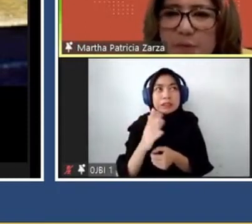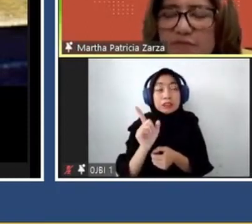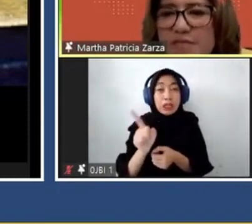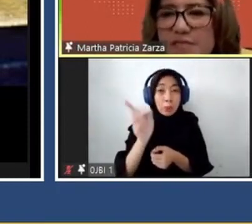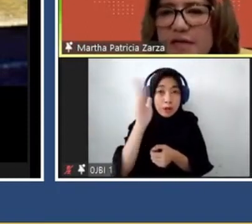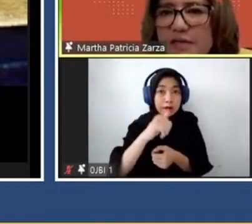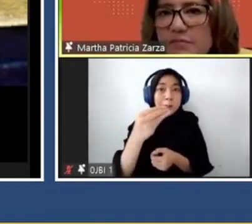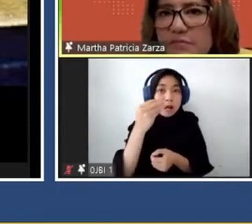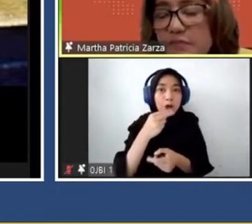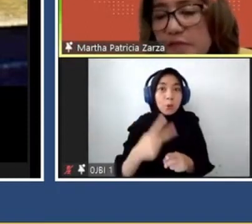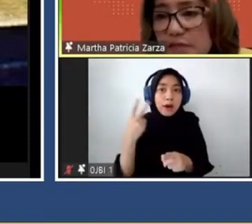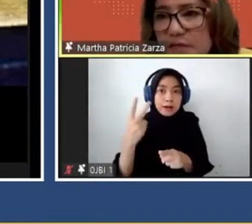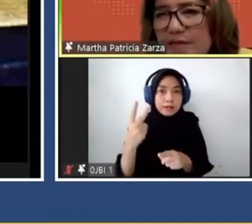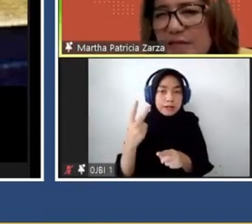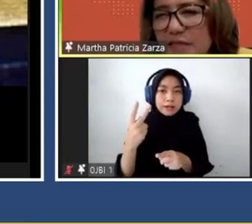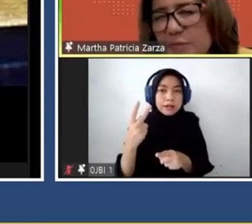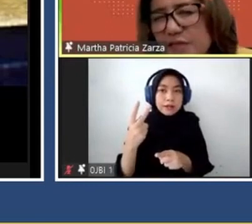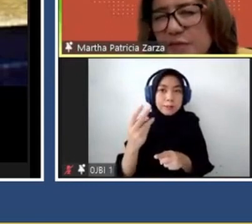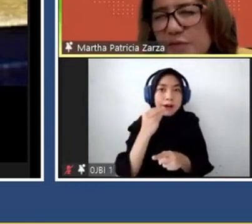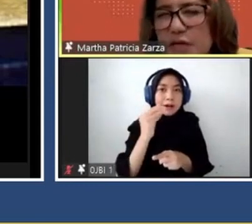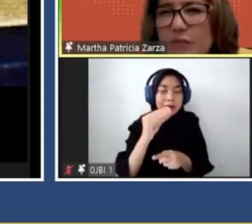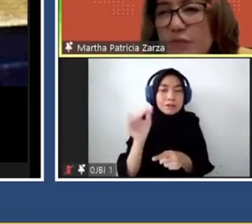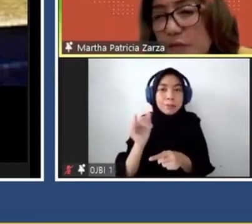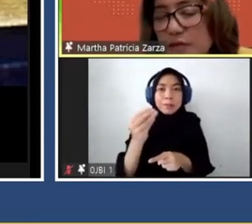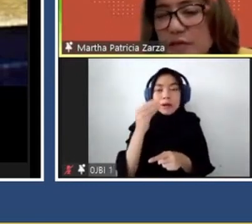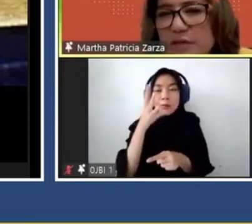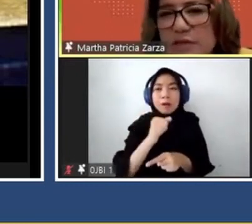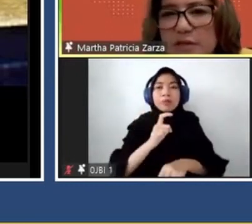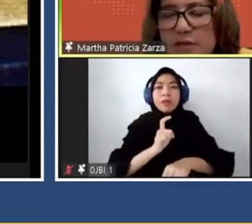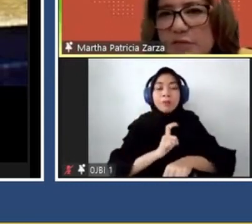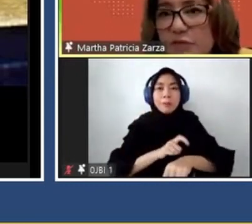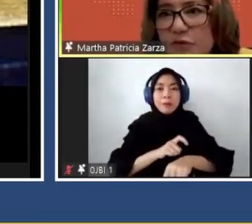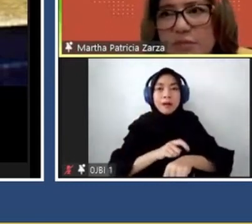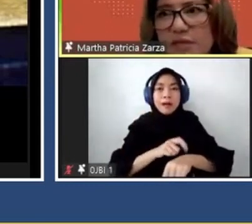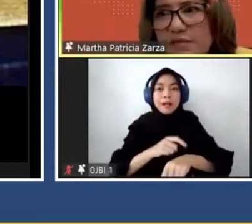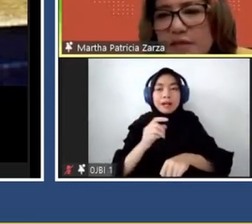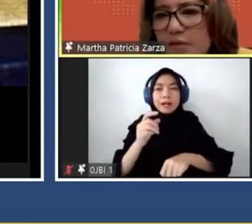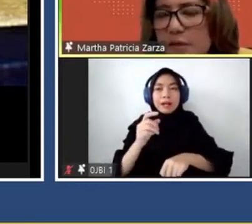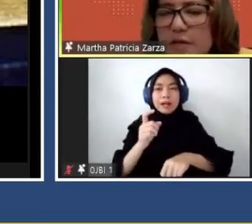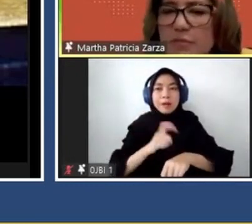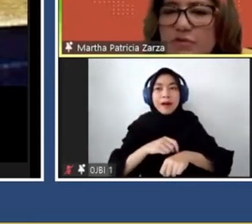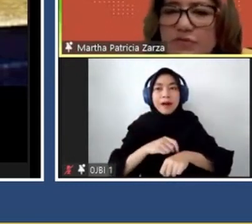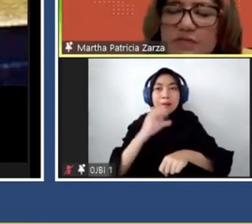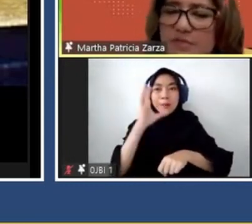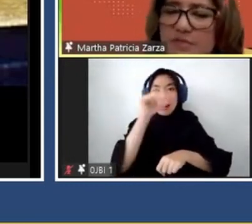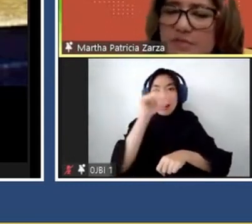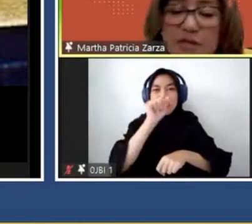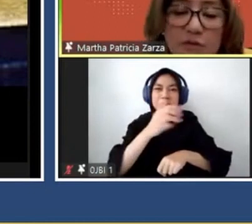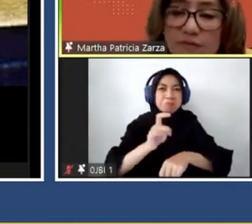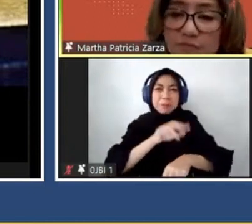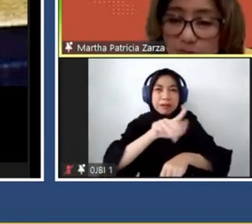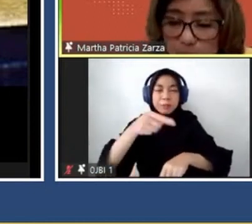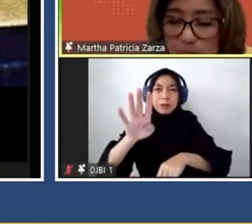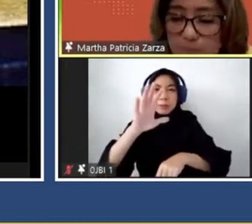the breakfast and dinner. Dinner in Mexico is around 3 or 4, and they most of the times